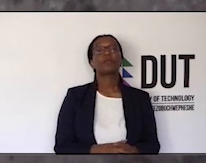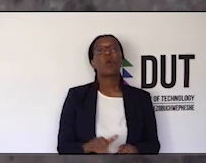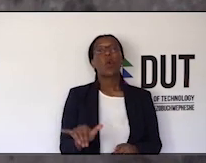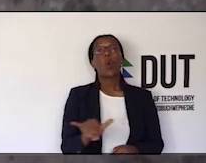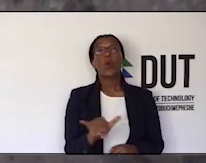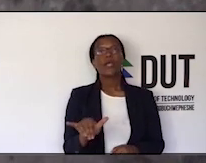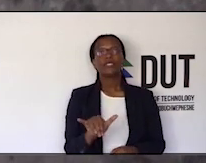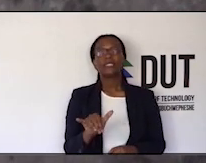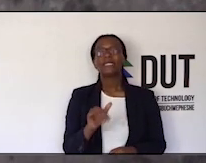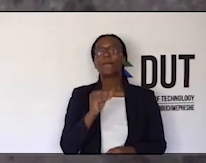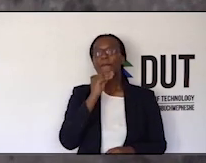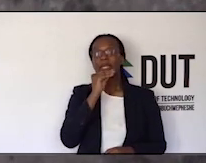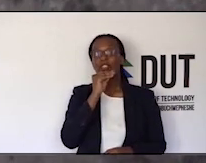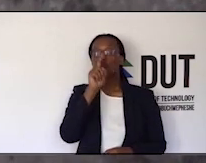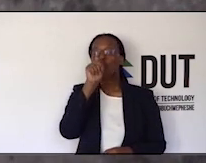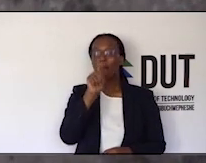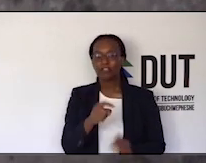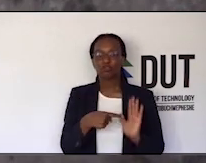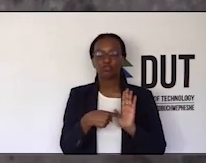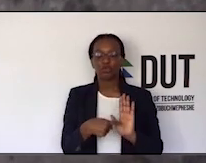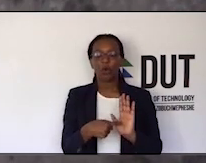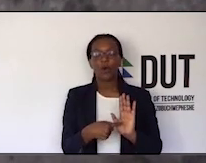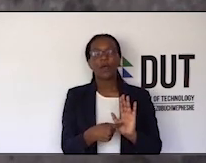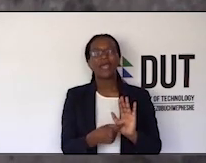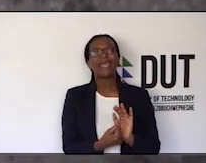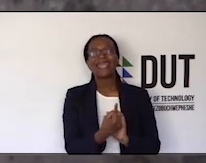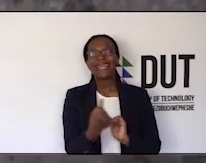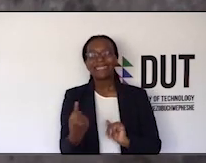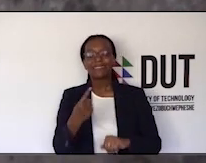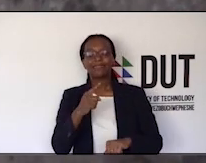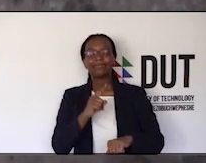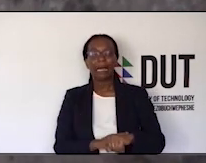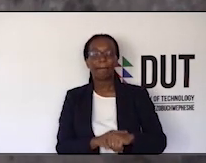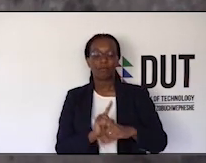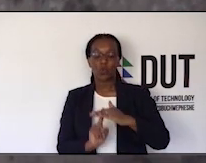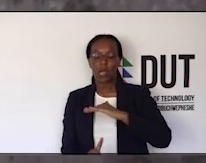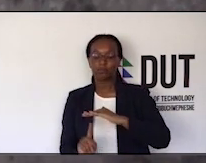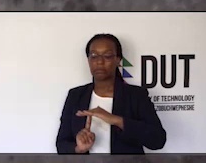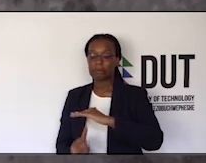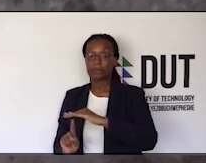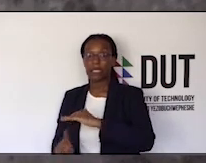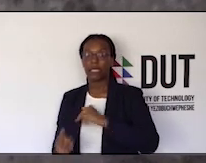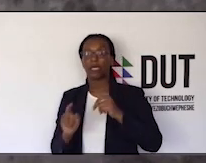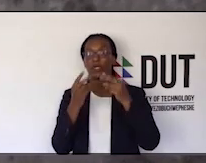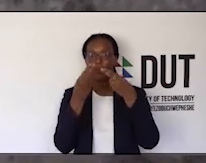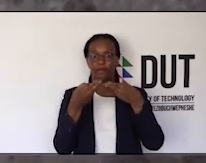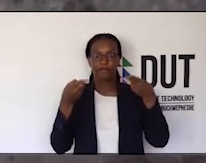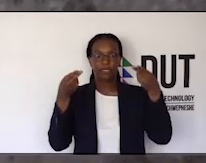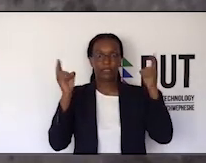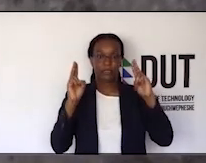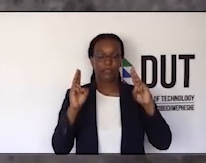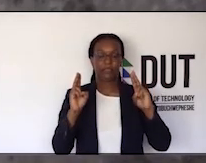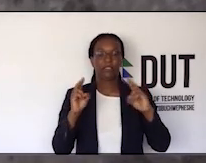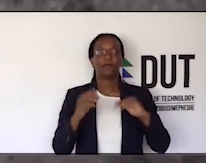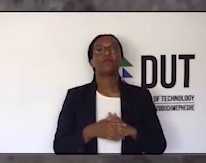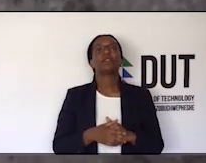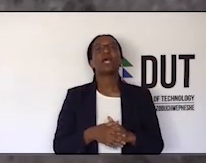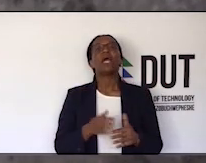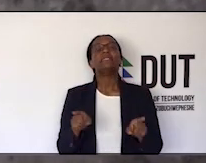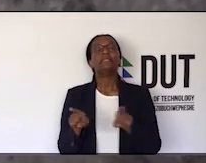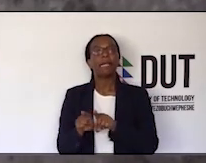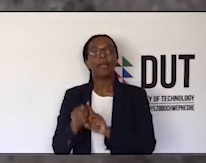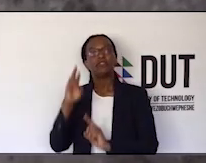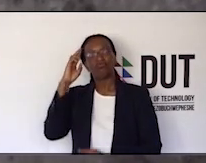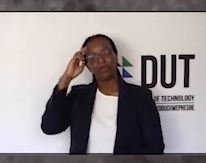you are requested to produce at the access control points at the campuses and